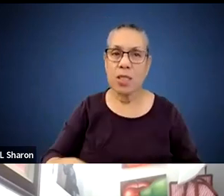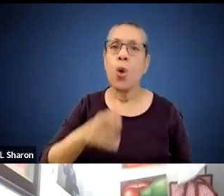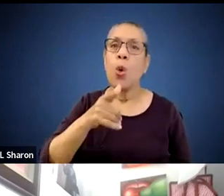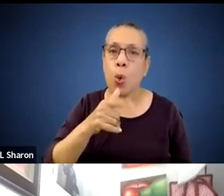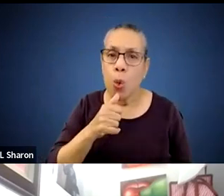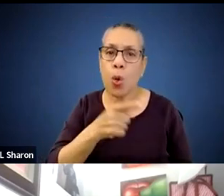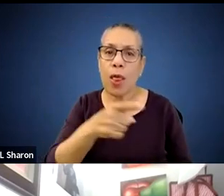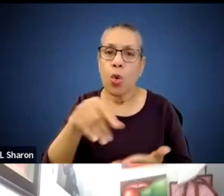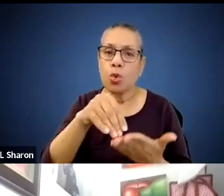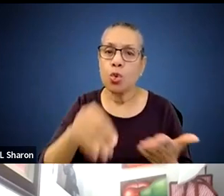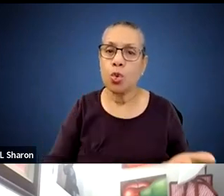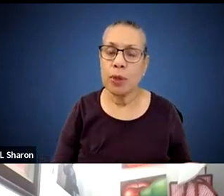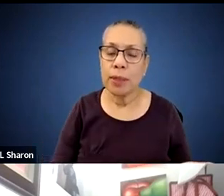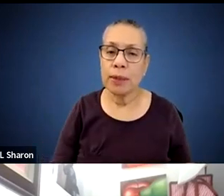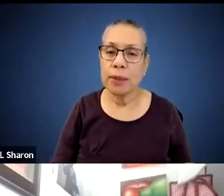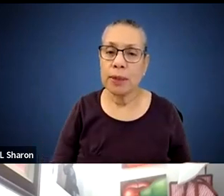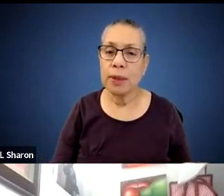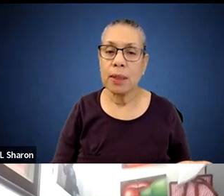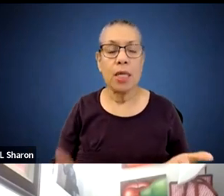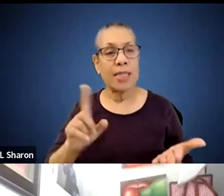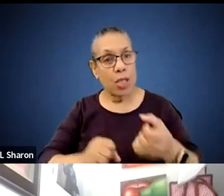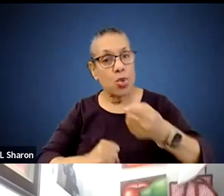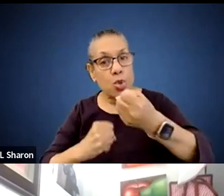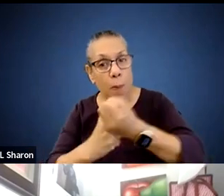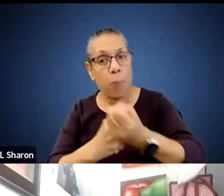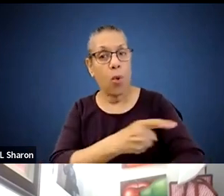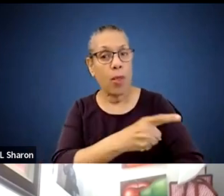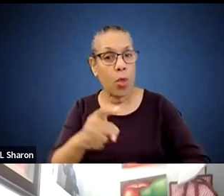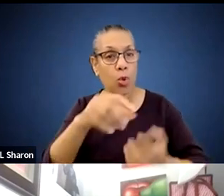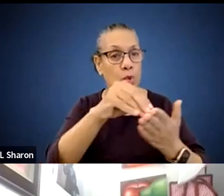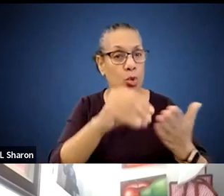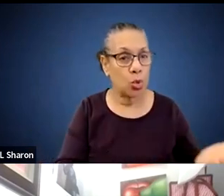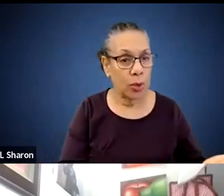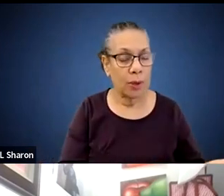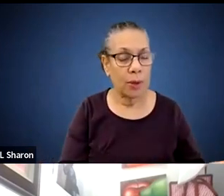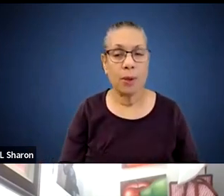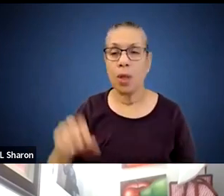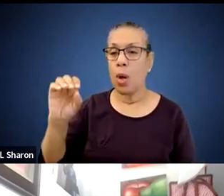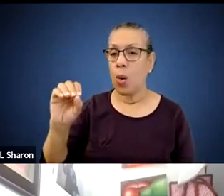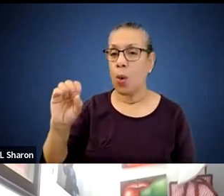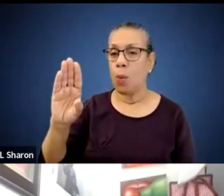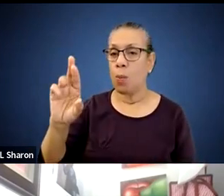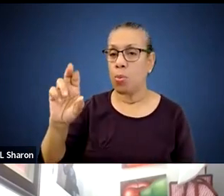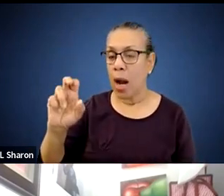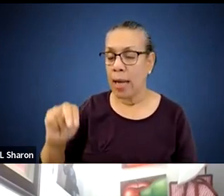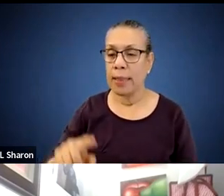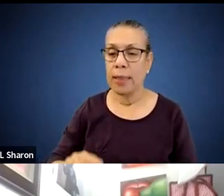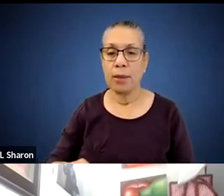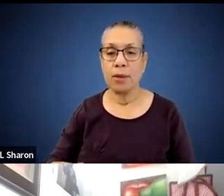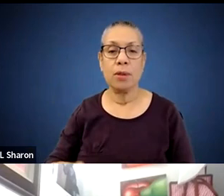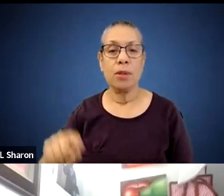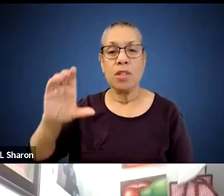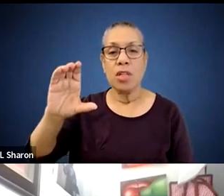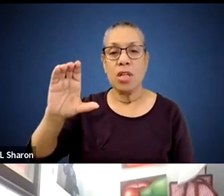are um and you're you're able to support them and I think you know what Brian's been able to show and she's Kelton um you know is